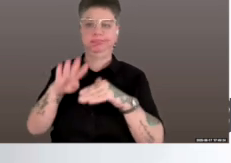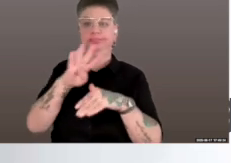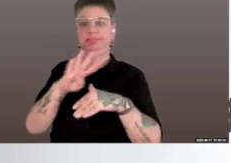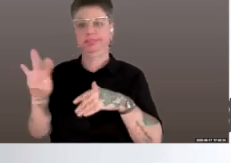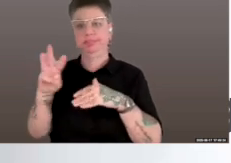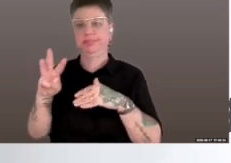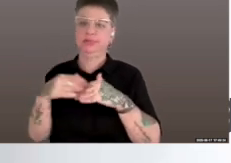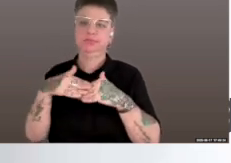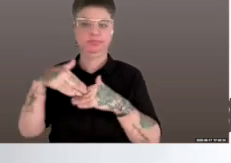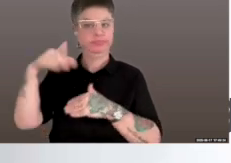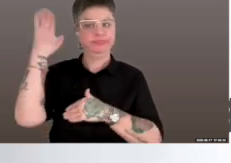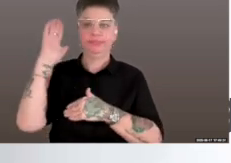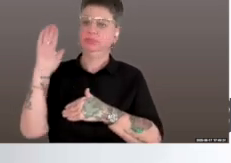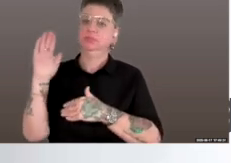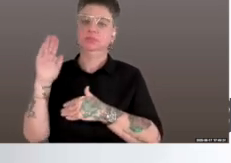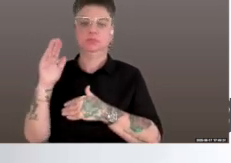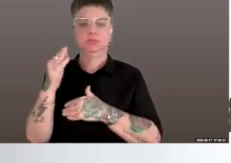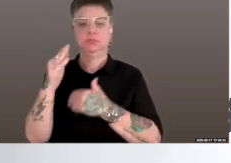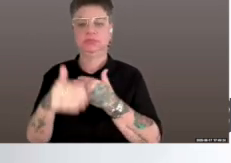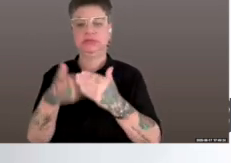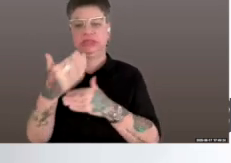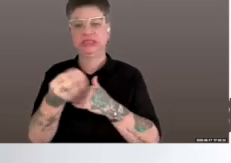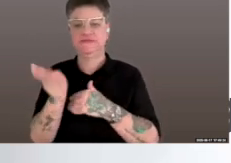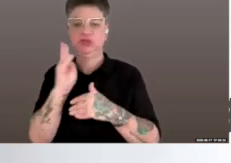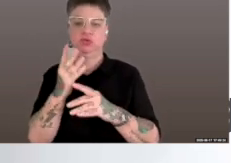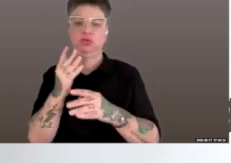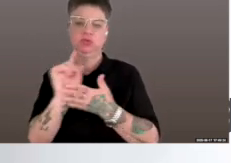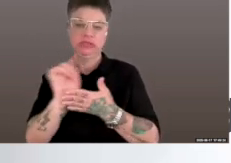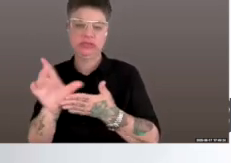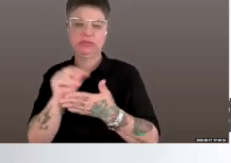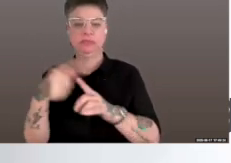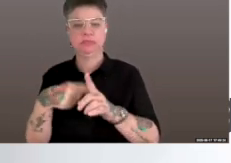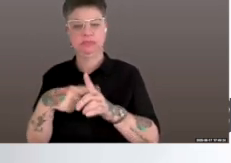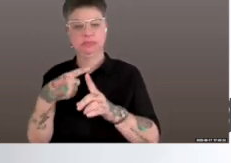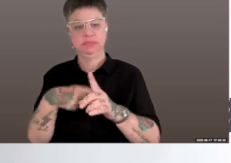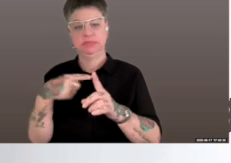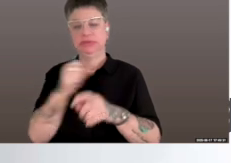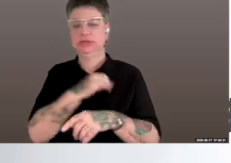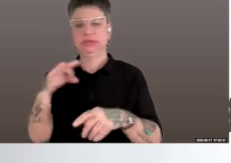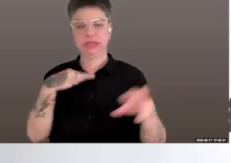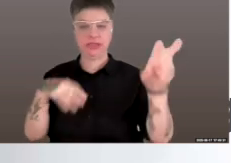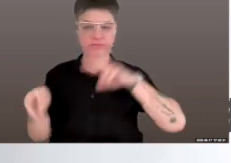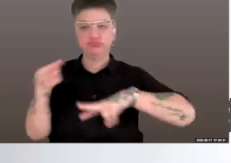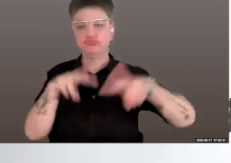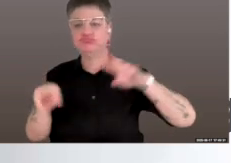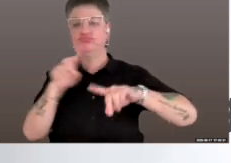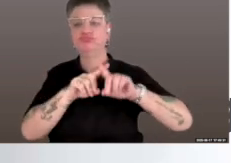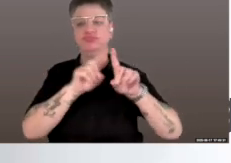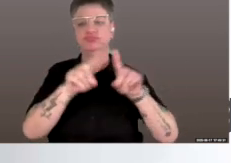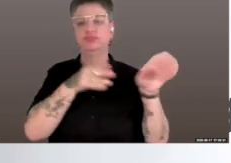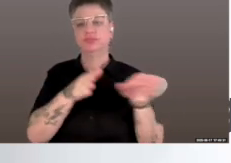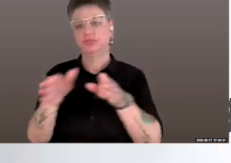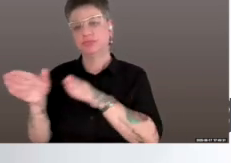vehicles have been replaced. Staff are exploring several policy changes that all aim for additional alignment between